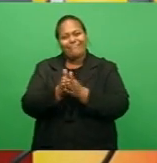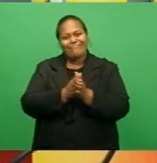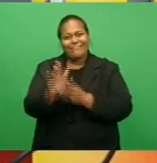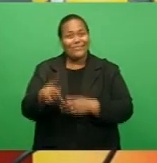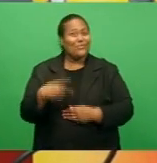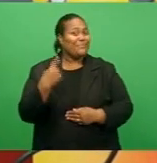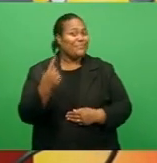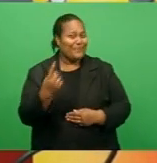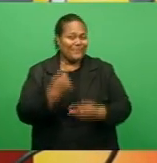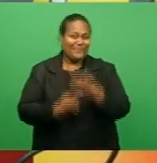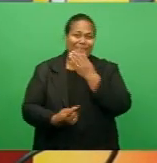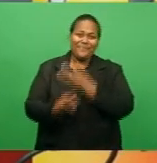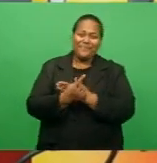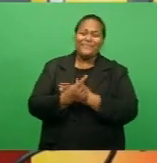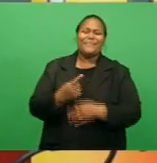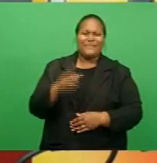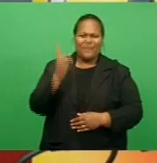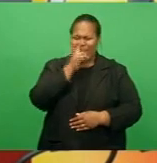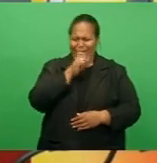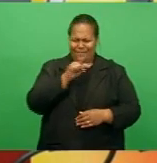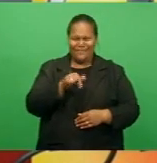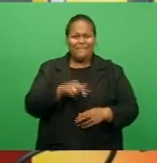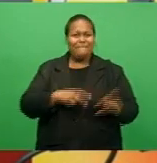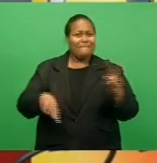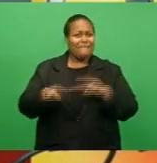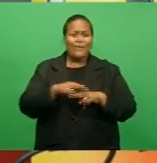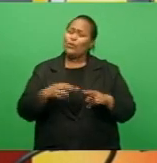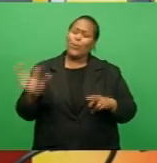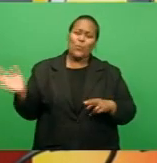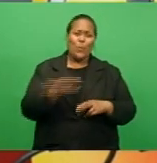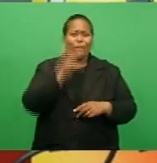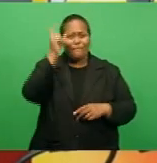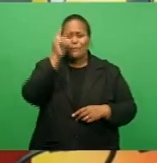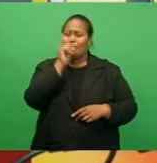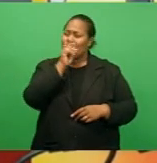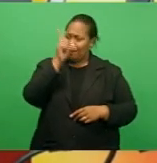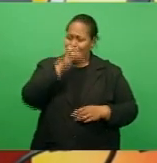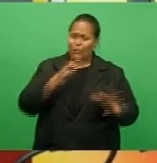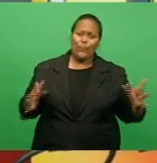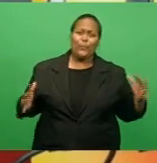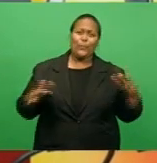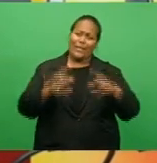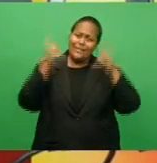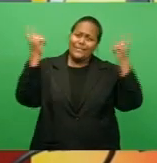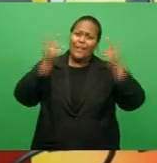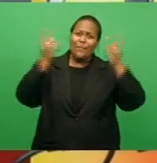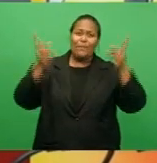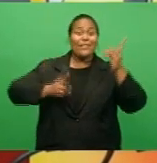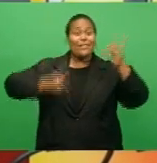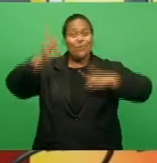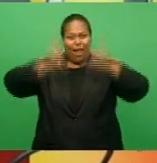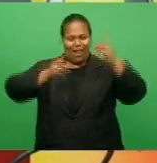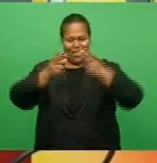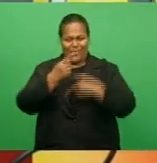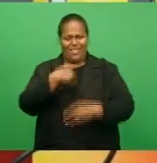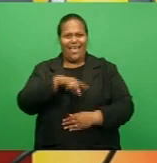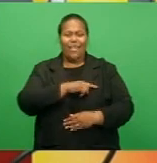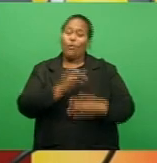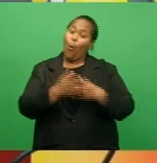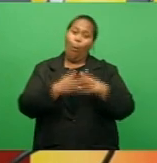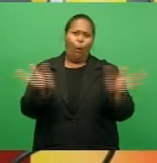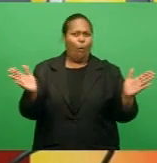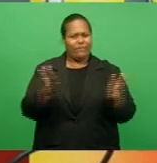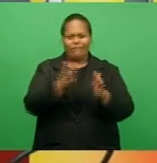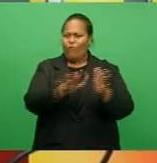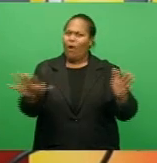where people of Fiji, all the Fijians can come and celebrate Diwali with us. We'll have an open floor dance where you can